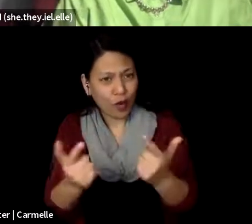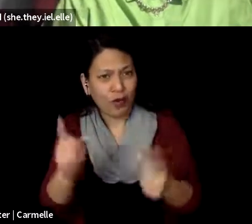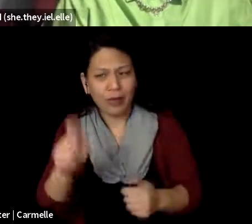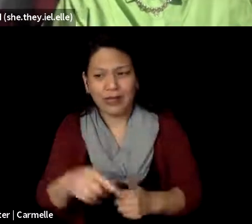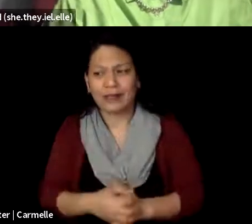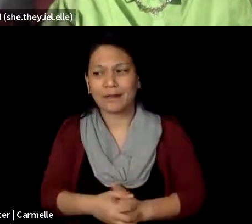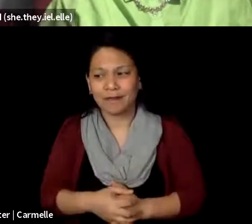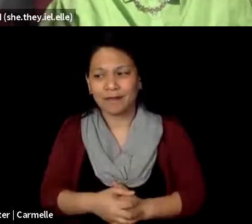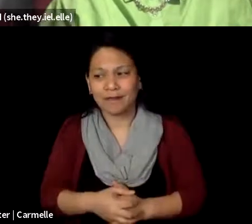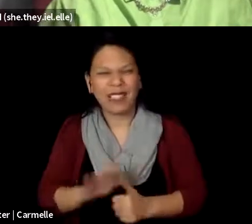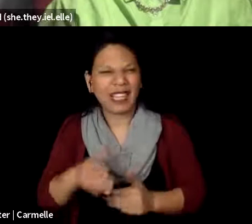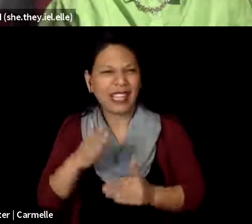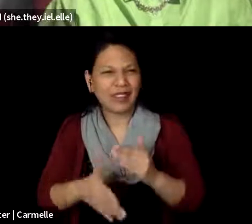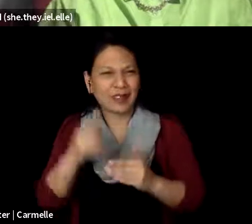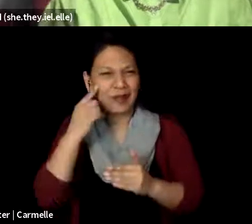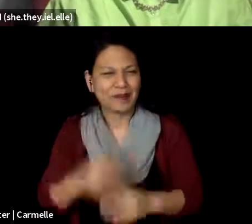End of thought.